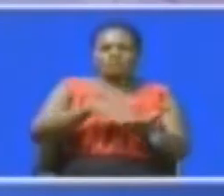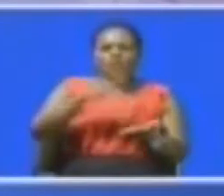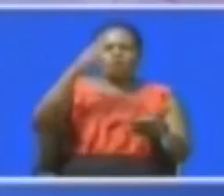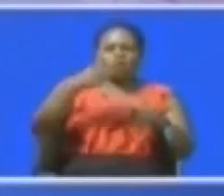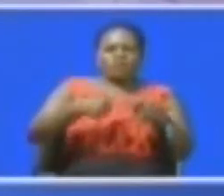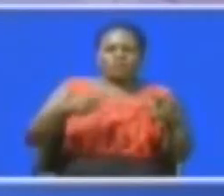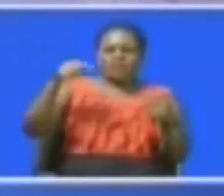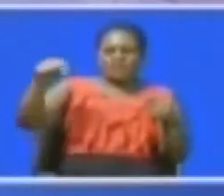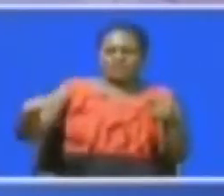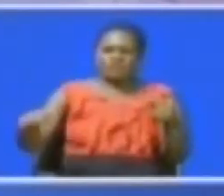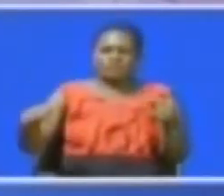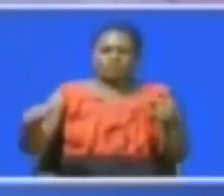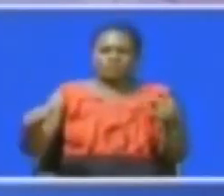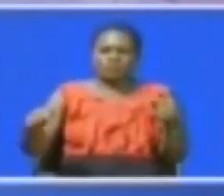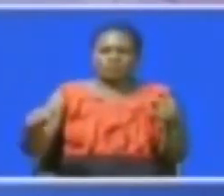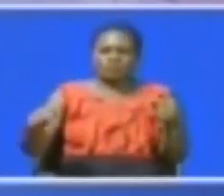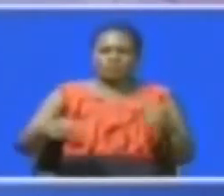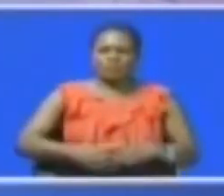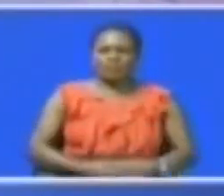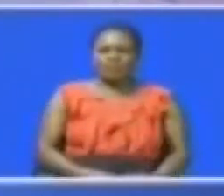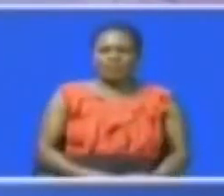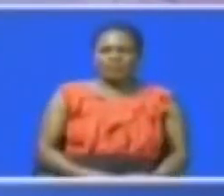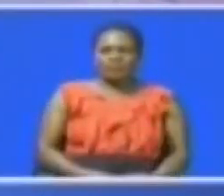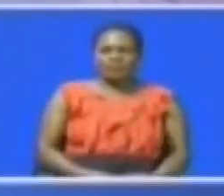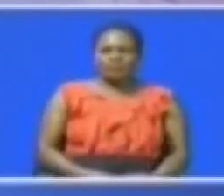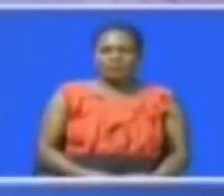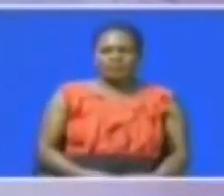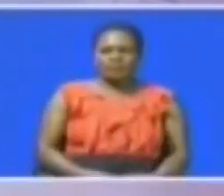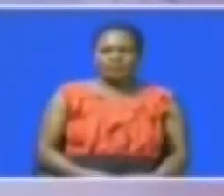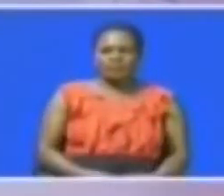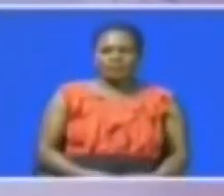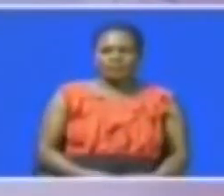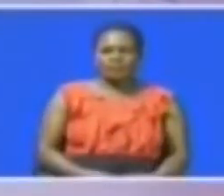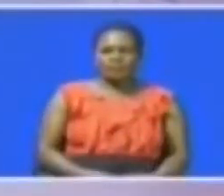Well, that's it for the business.